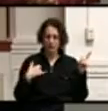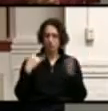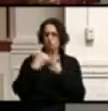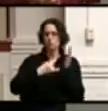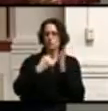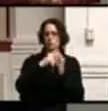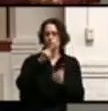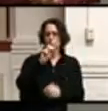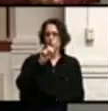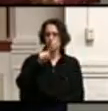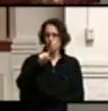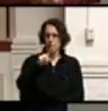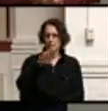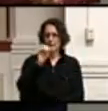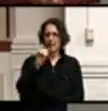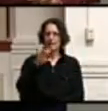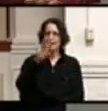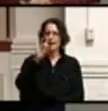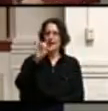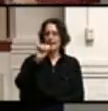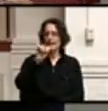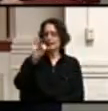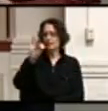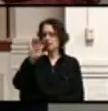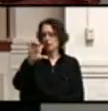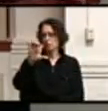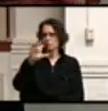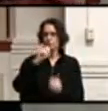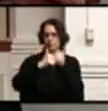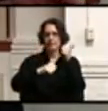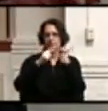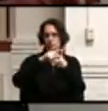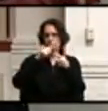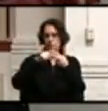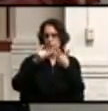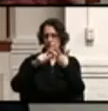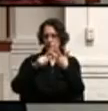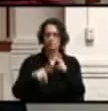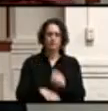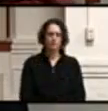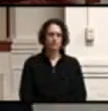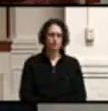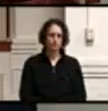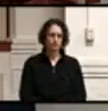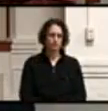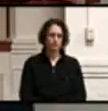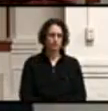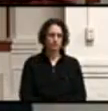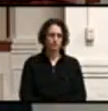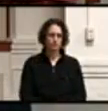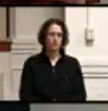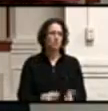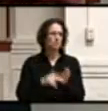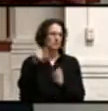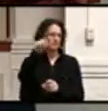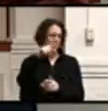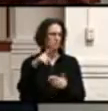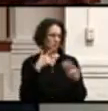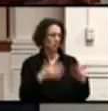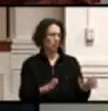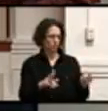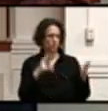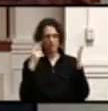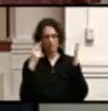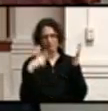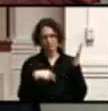also A900 for each site. So. Oh, okay, good. All right. So then you all have seen these. These are the first time you've